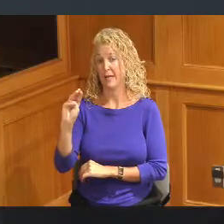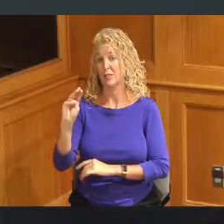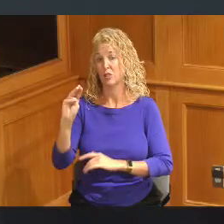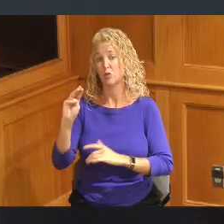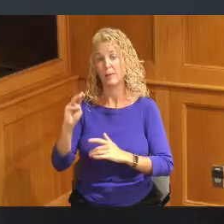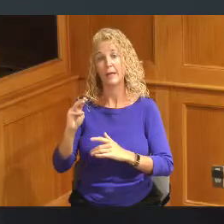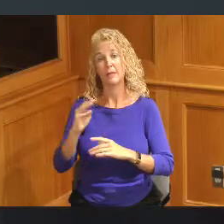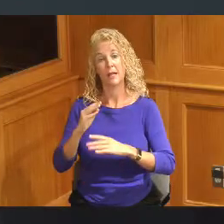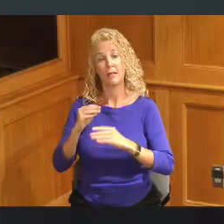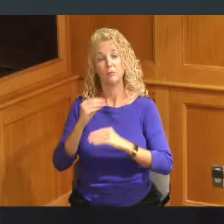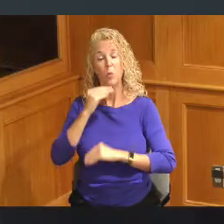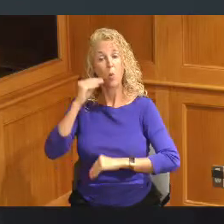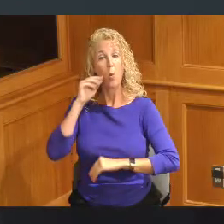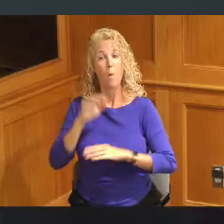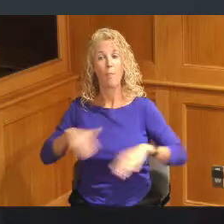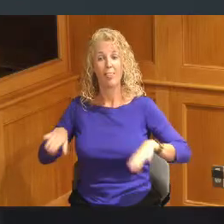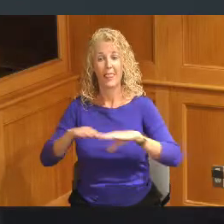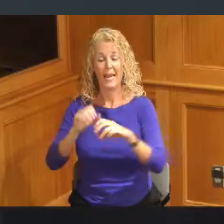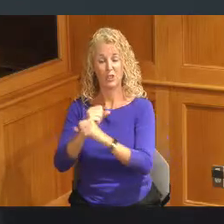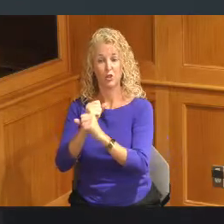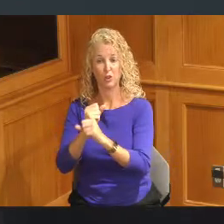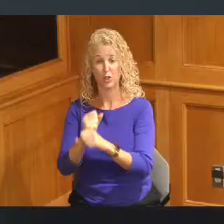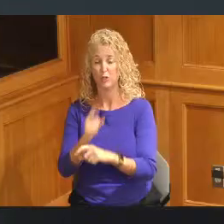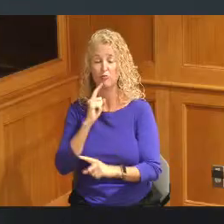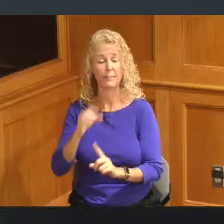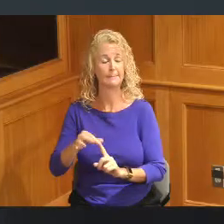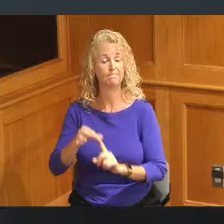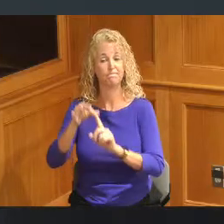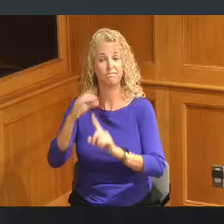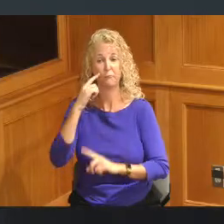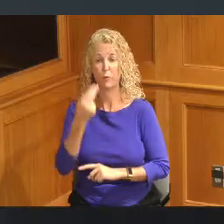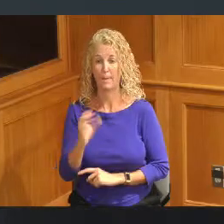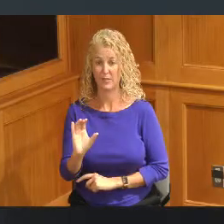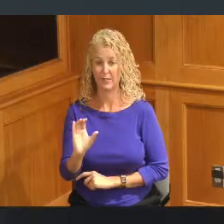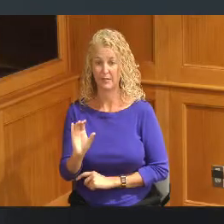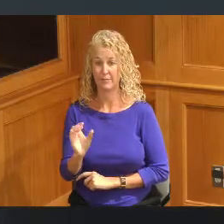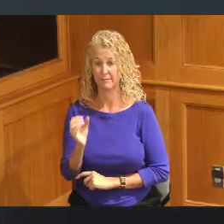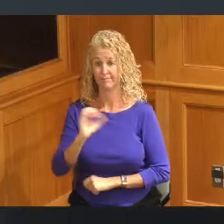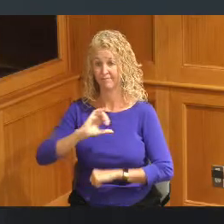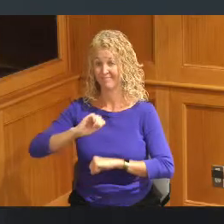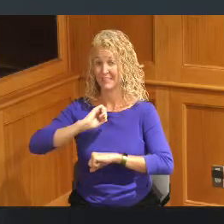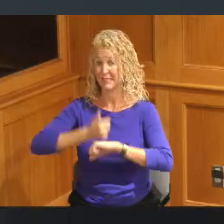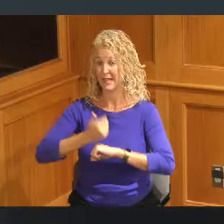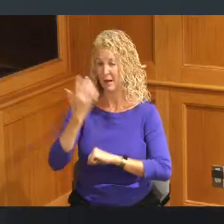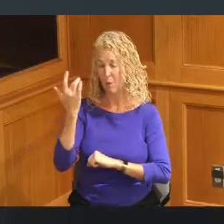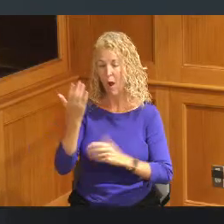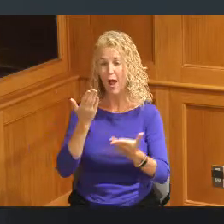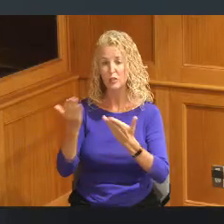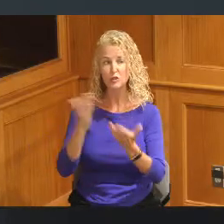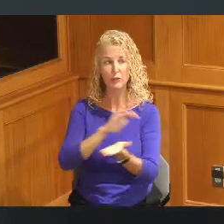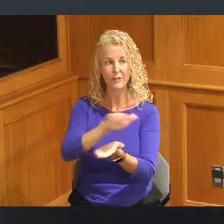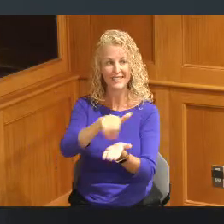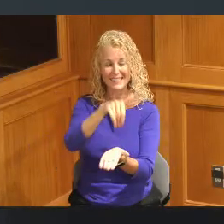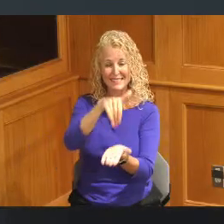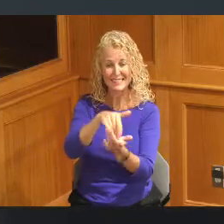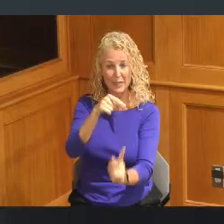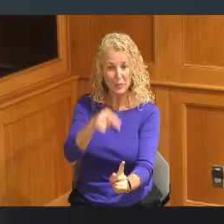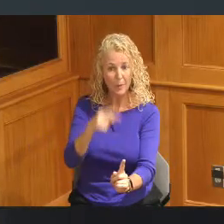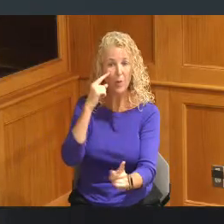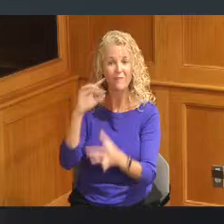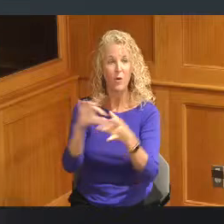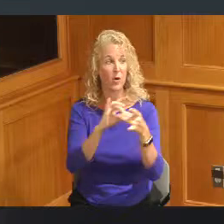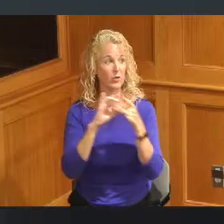is the countywide emergency management agency for Hamilton County, established to serve as a central point for coordinating